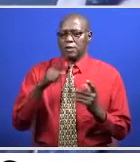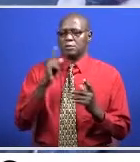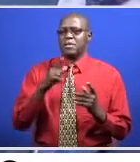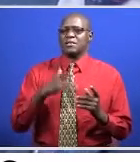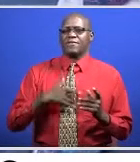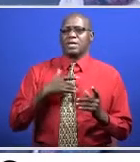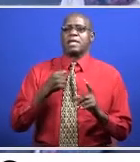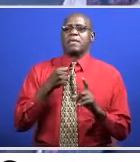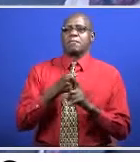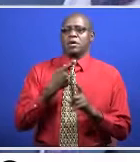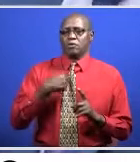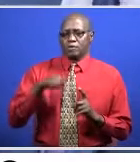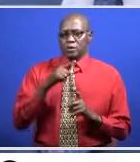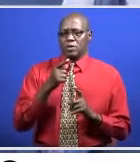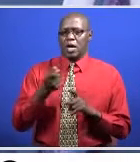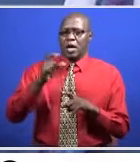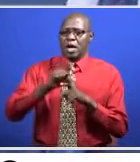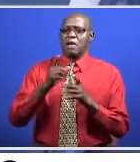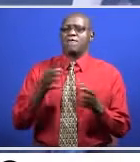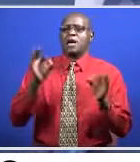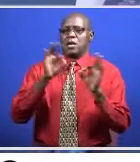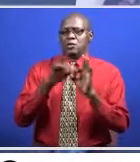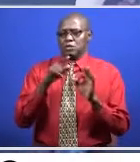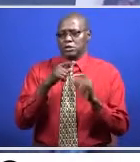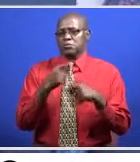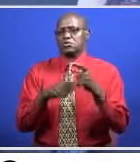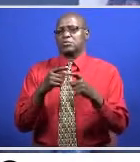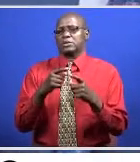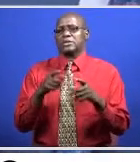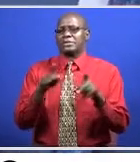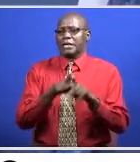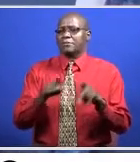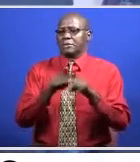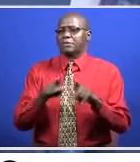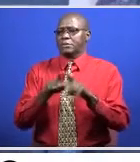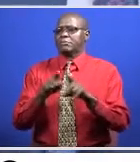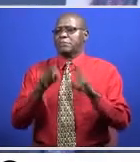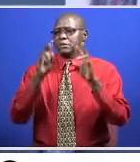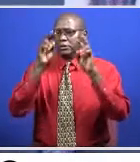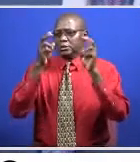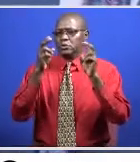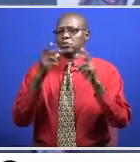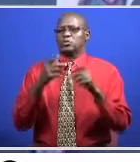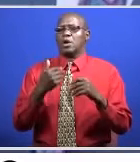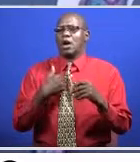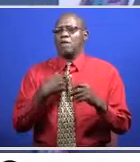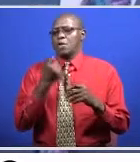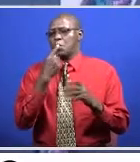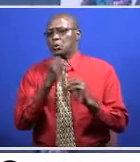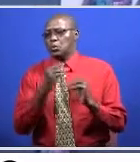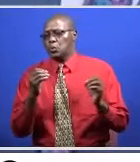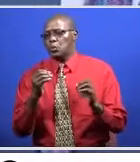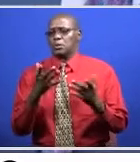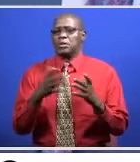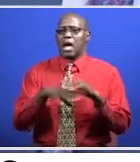must add value to that process so that we are not always having the same issues around we don't have drugs, there are stockouts. You know, we need to listen